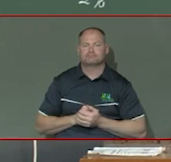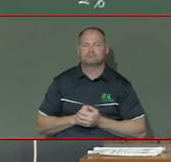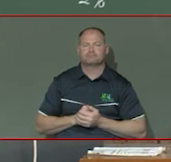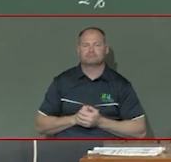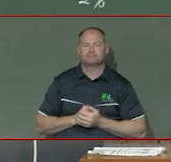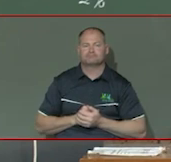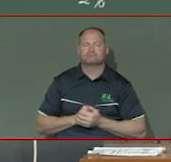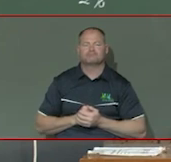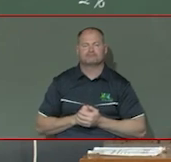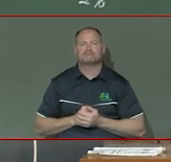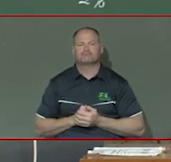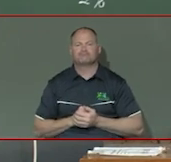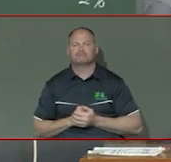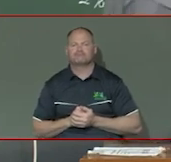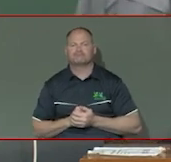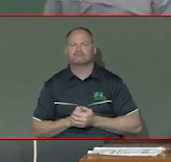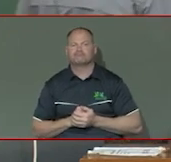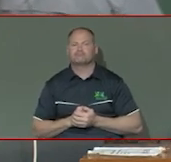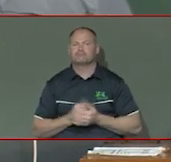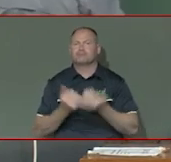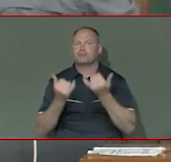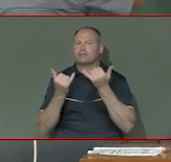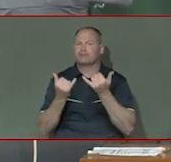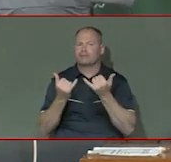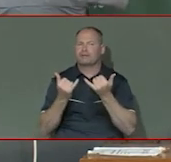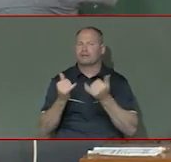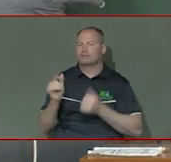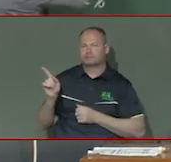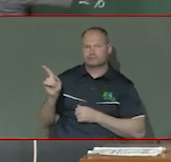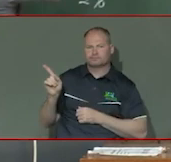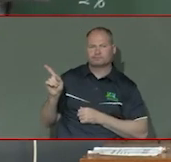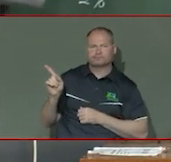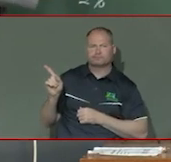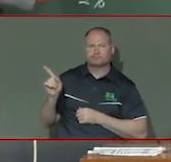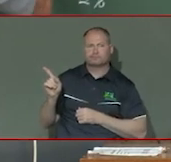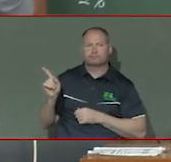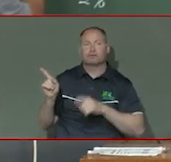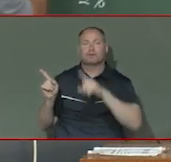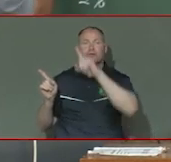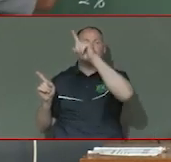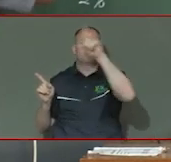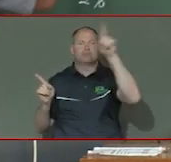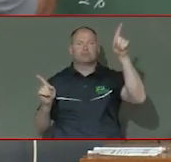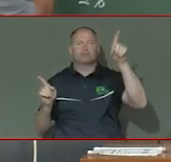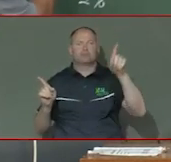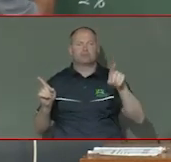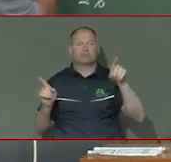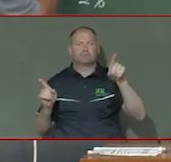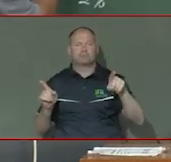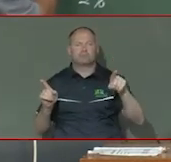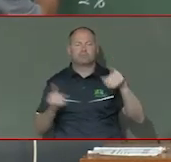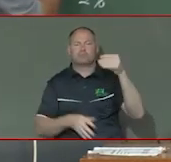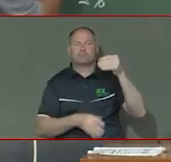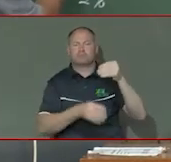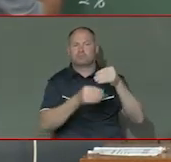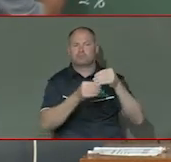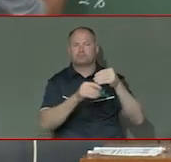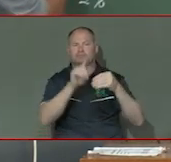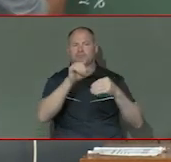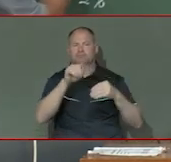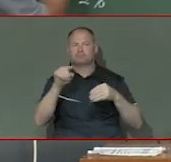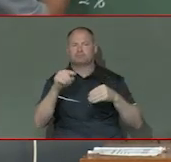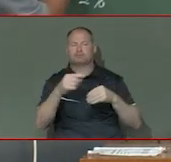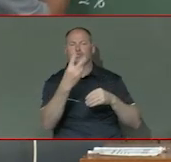theta. Now the sine of 270 degrees plus theta, people, works for 90 degrees plus 90 degrees minus theta,